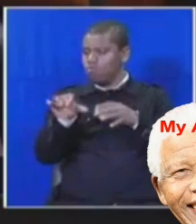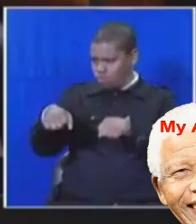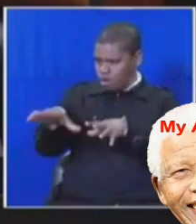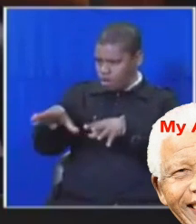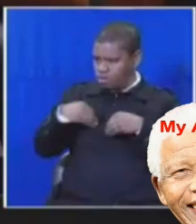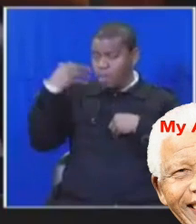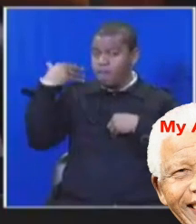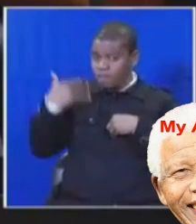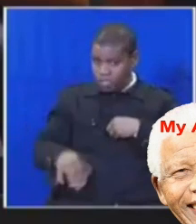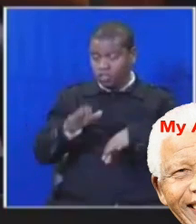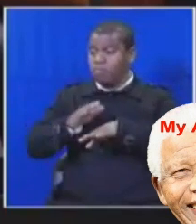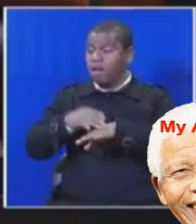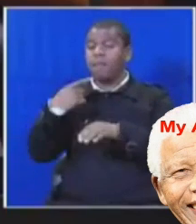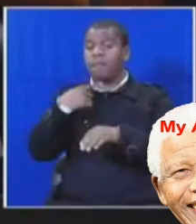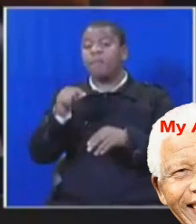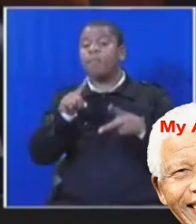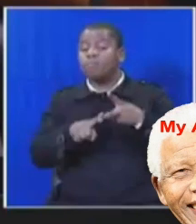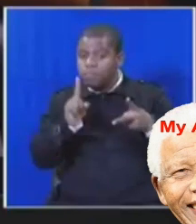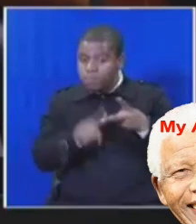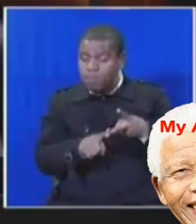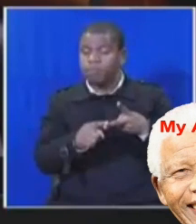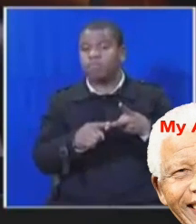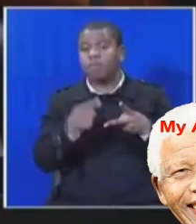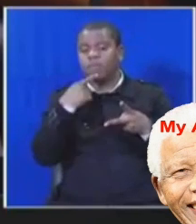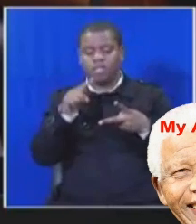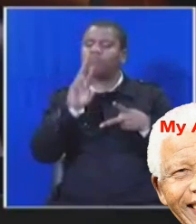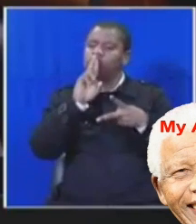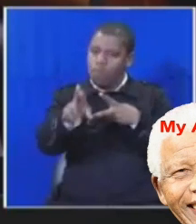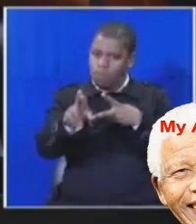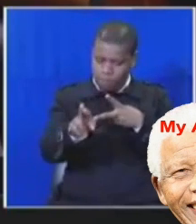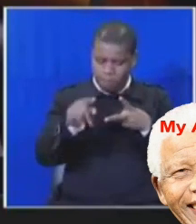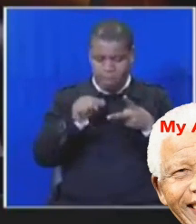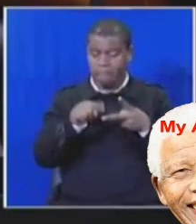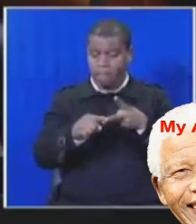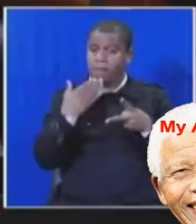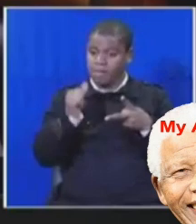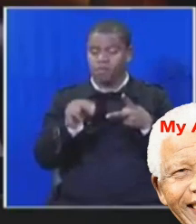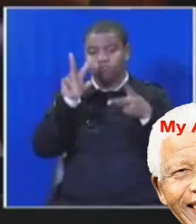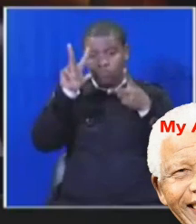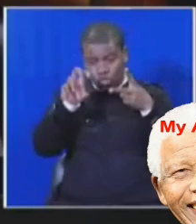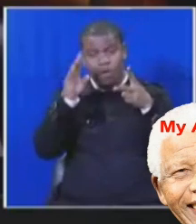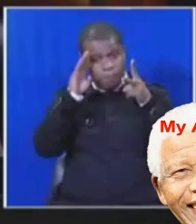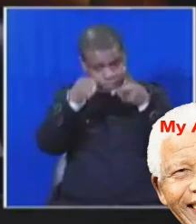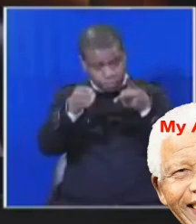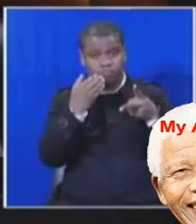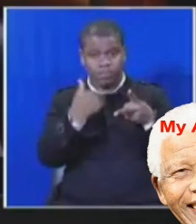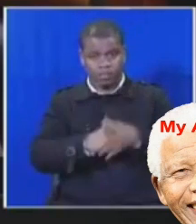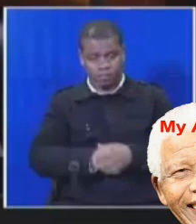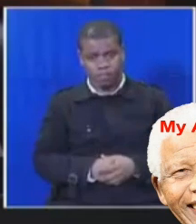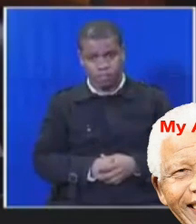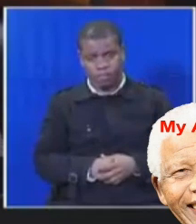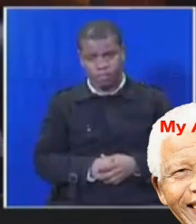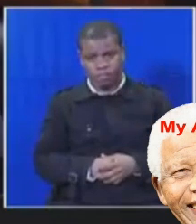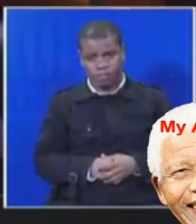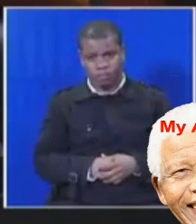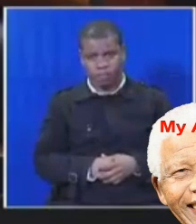to that? Secondly, can you please stick on the matter under debate? Honorable, order,